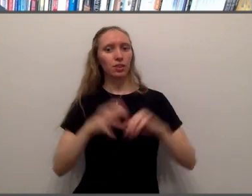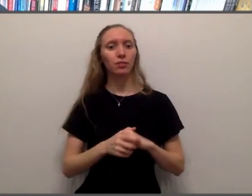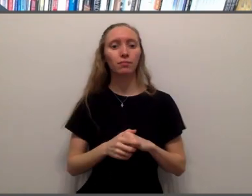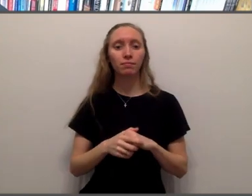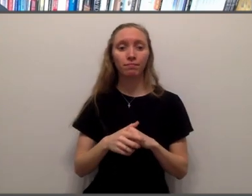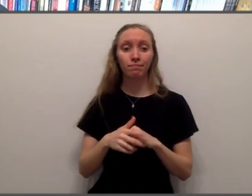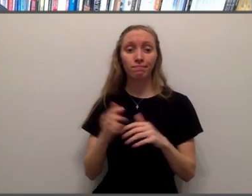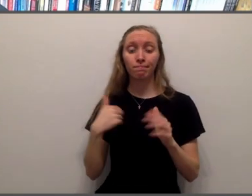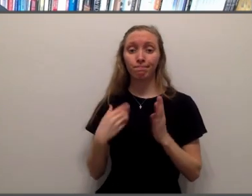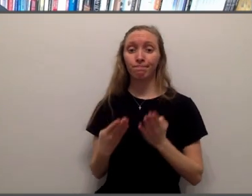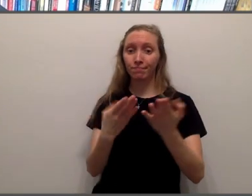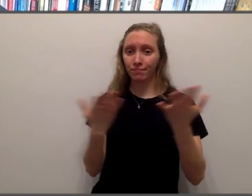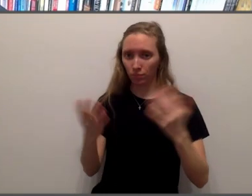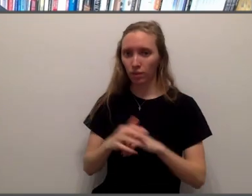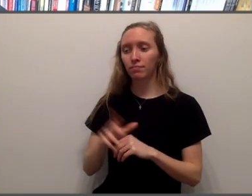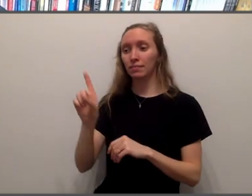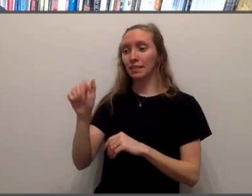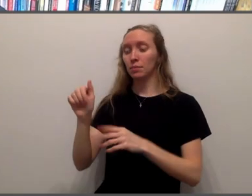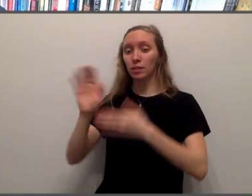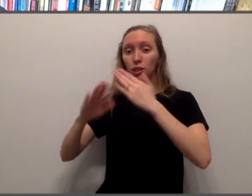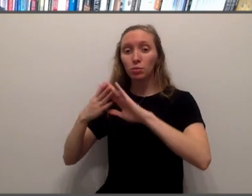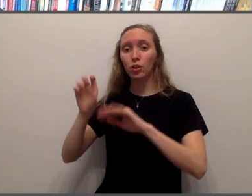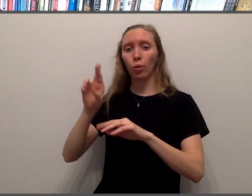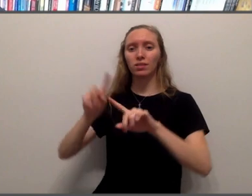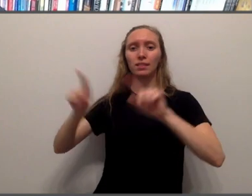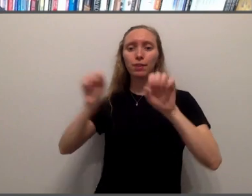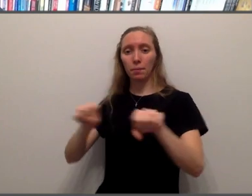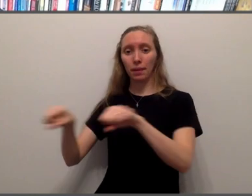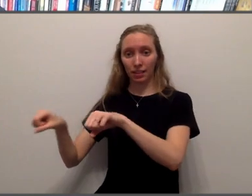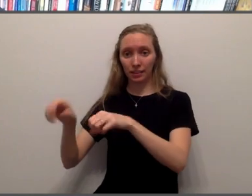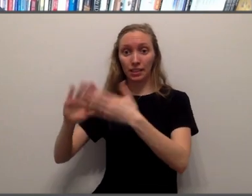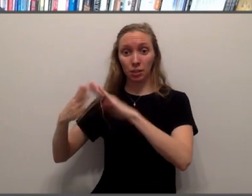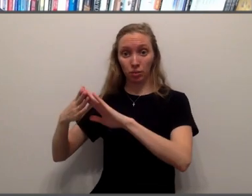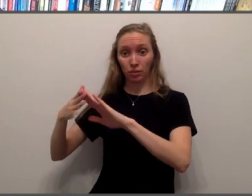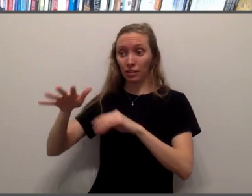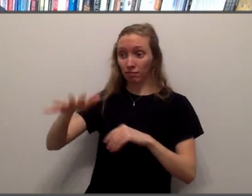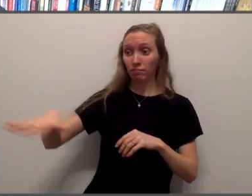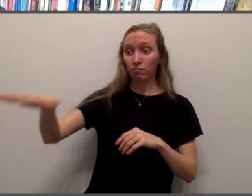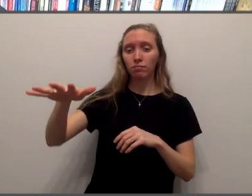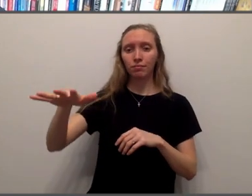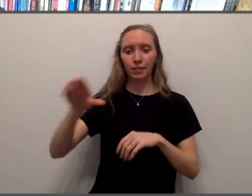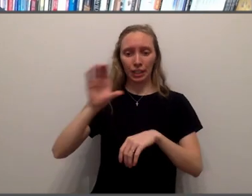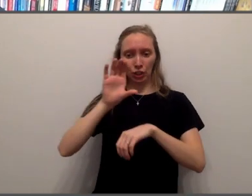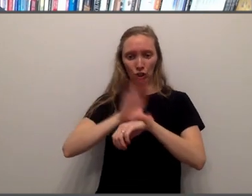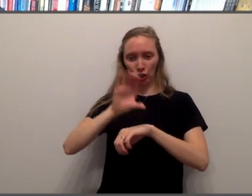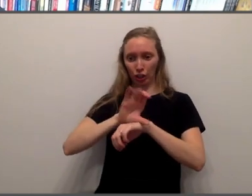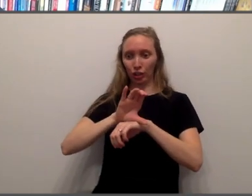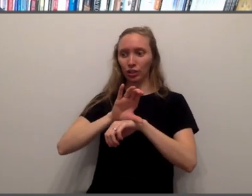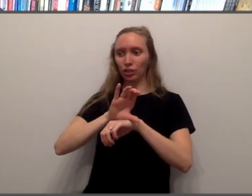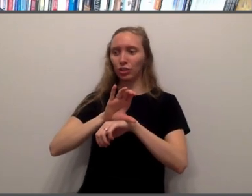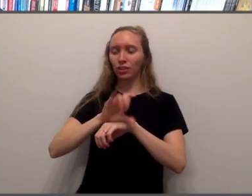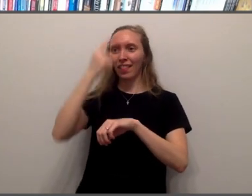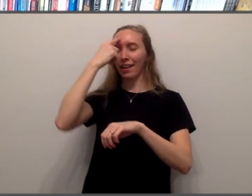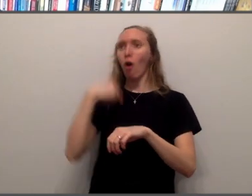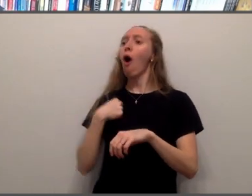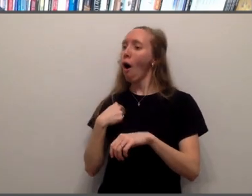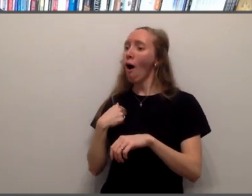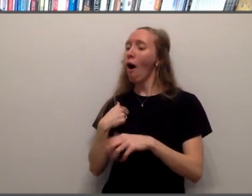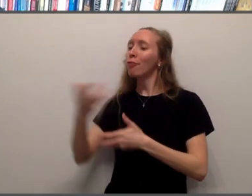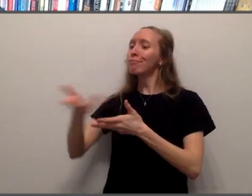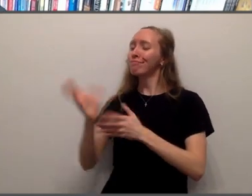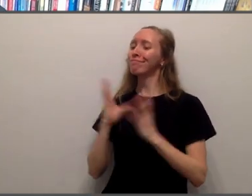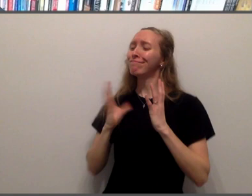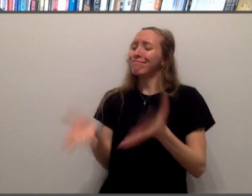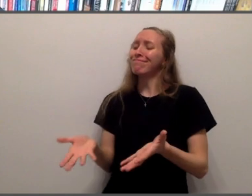abled, have an experience with the church that might not be exactly what we think it is. There's a